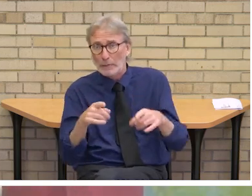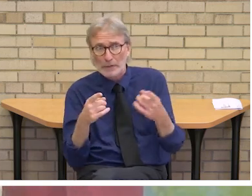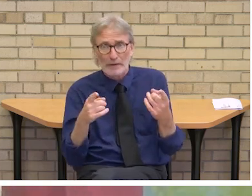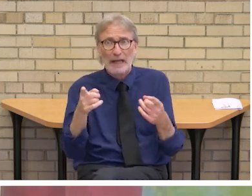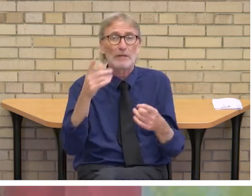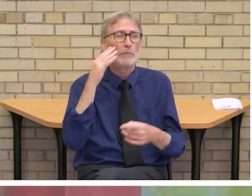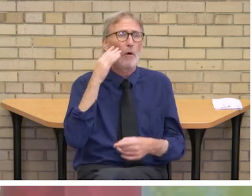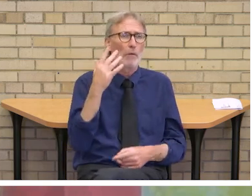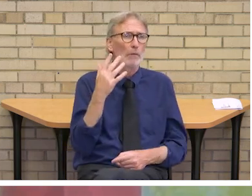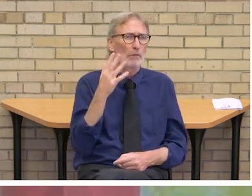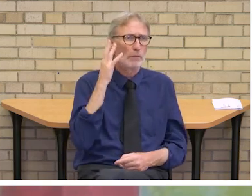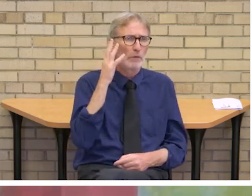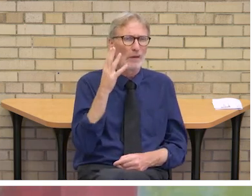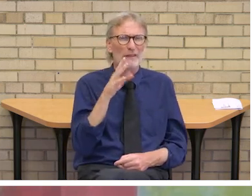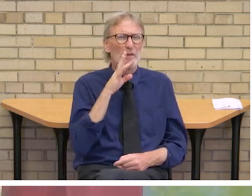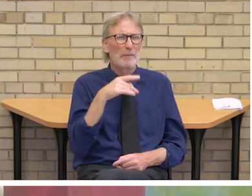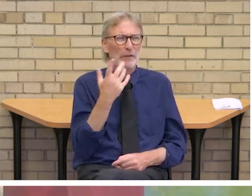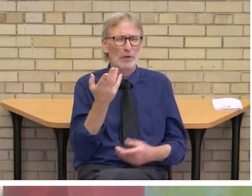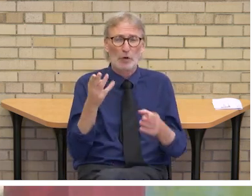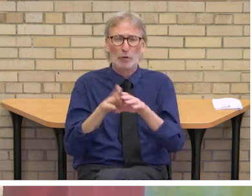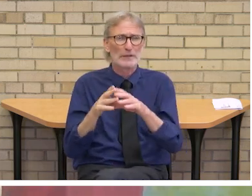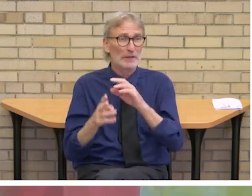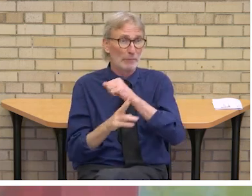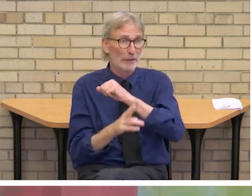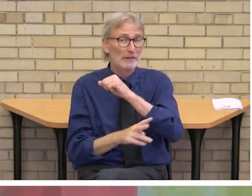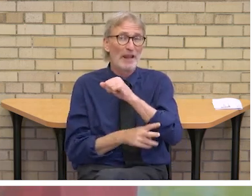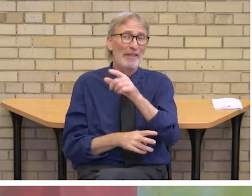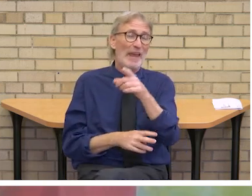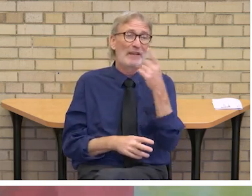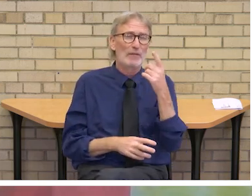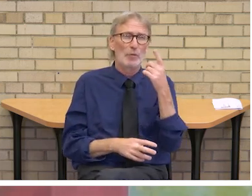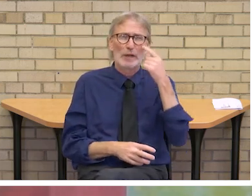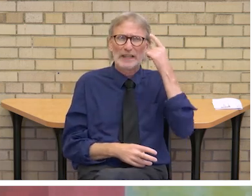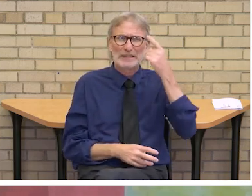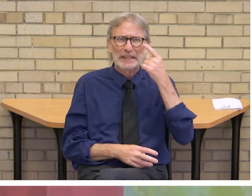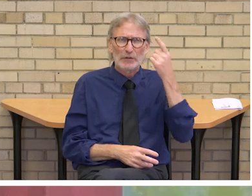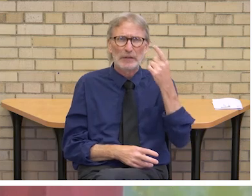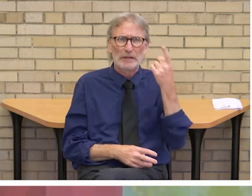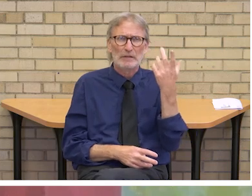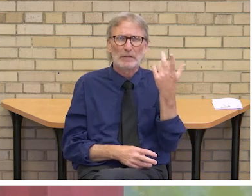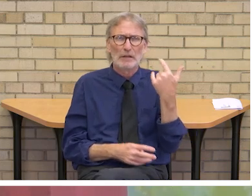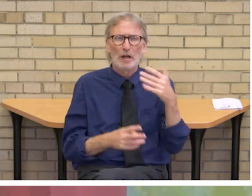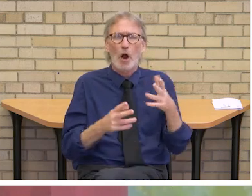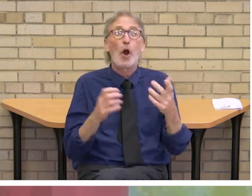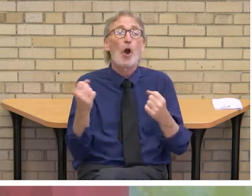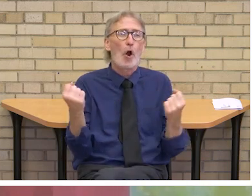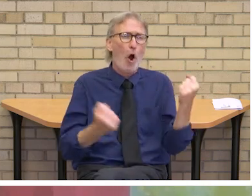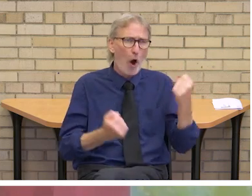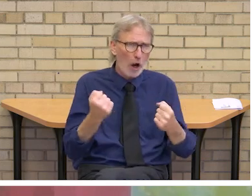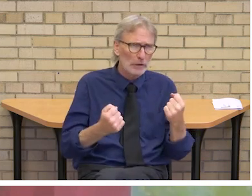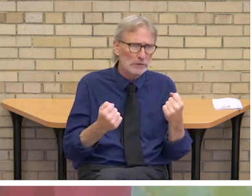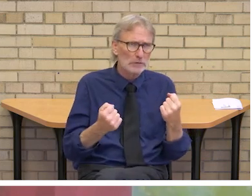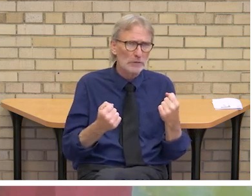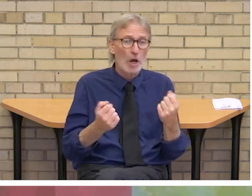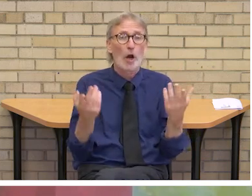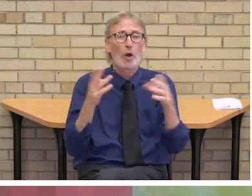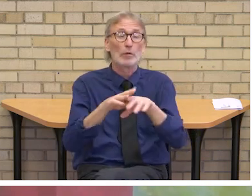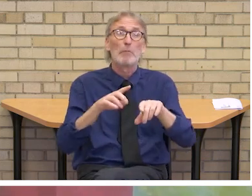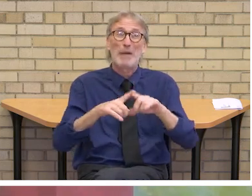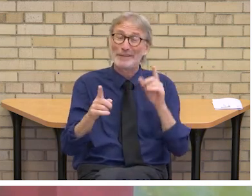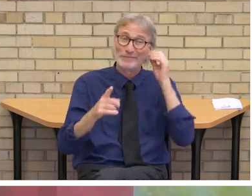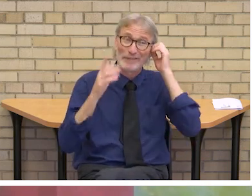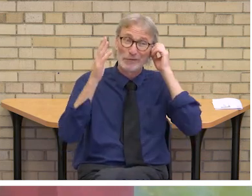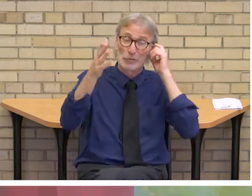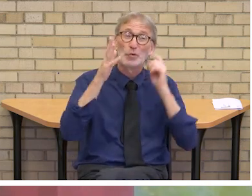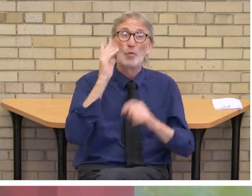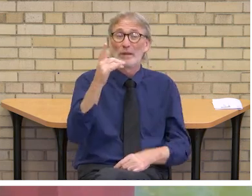closure on the Charles Anderson Bridge. Obviously, they've been considering the closure to vehicle traffic, but you do raise a good point about closures